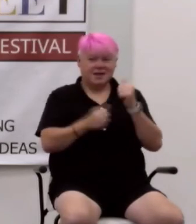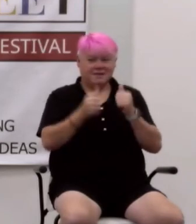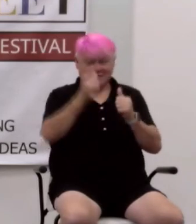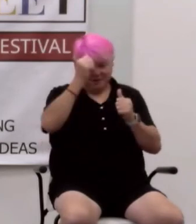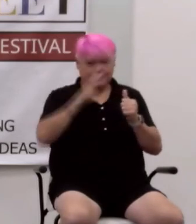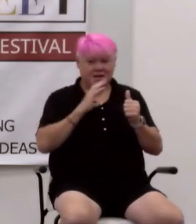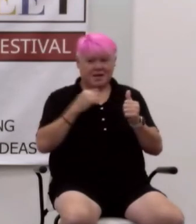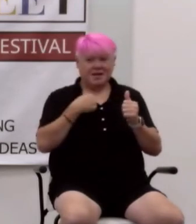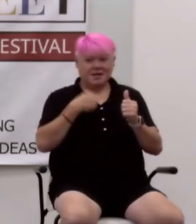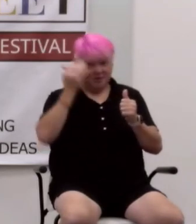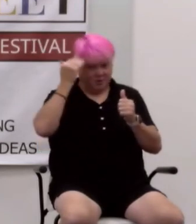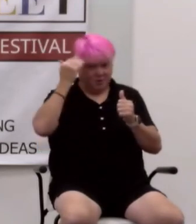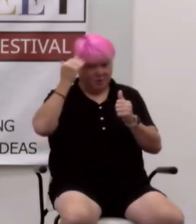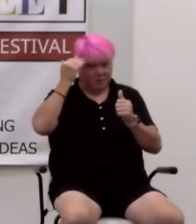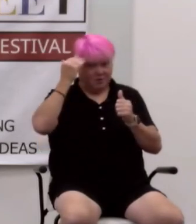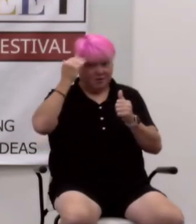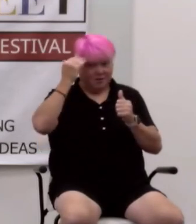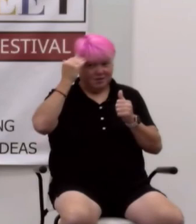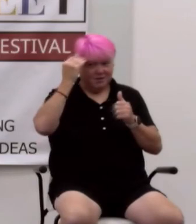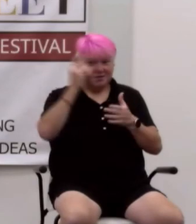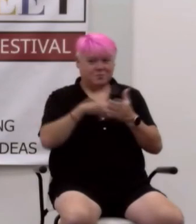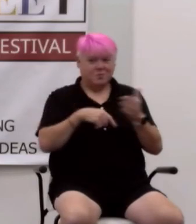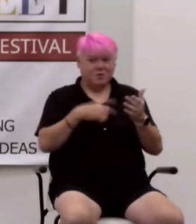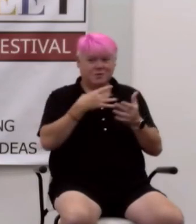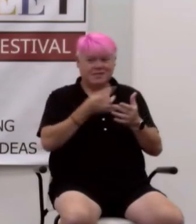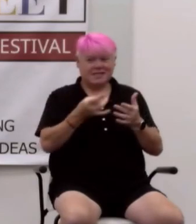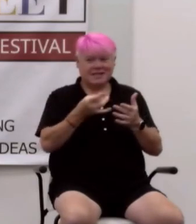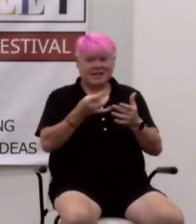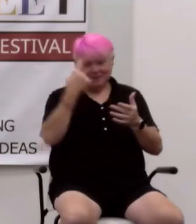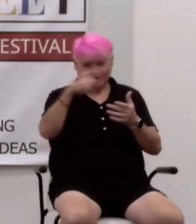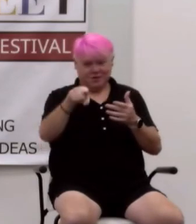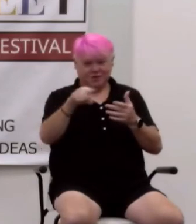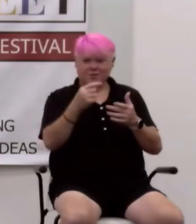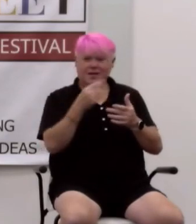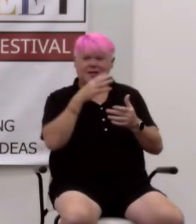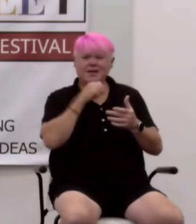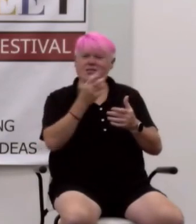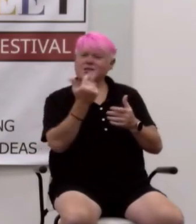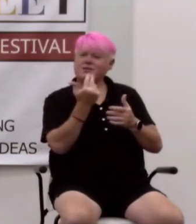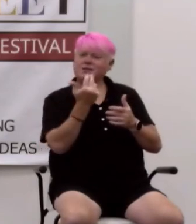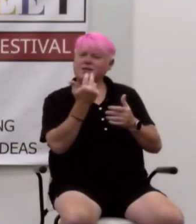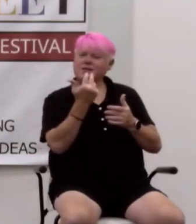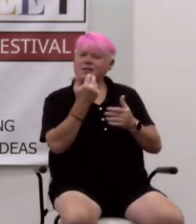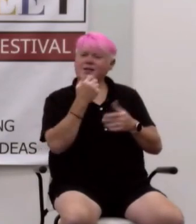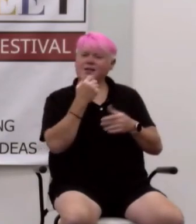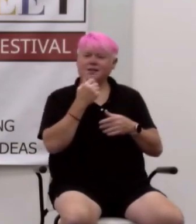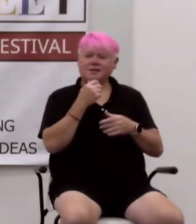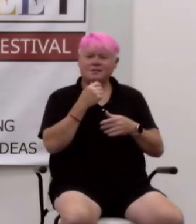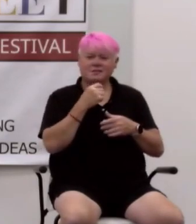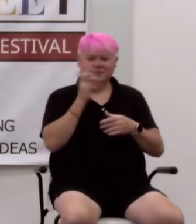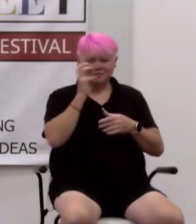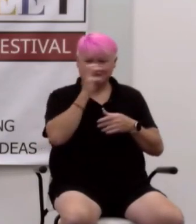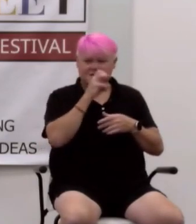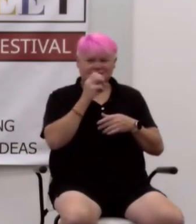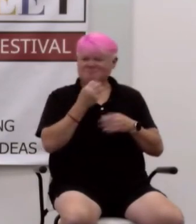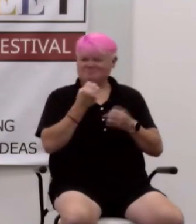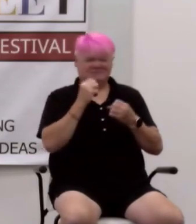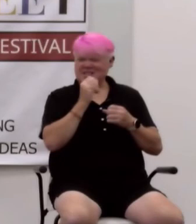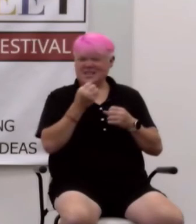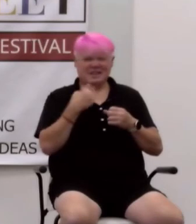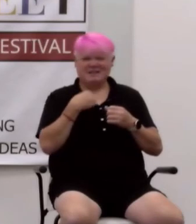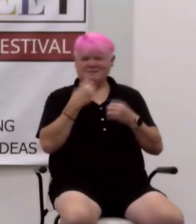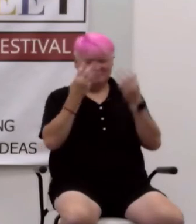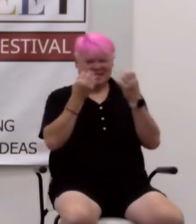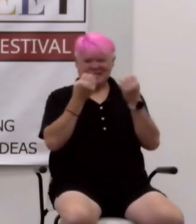knew, so what was it like for you at 13? And oddly enough, very few of them had much to say. I